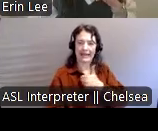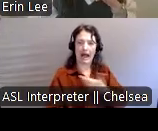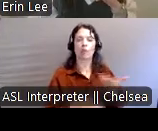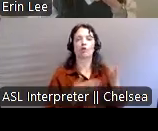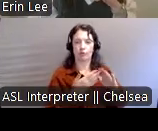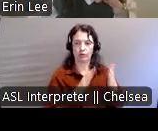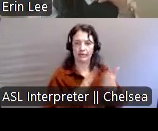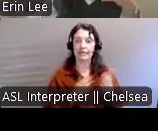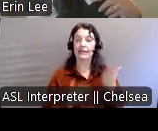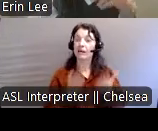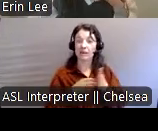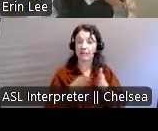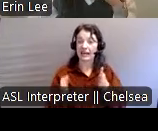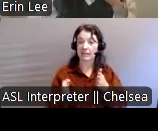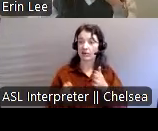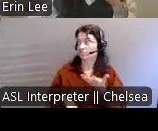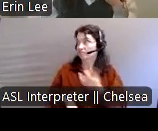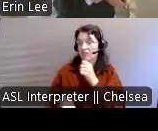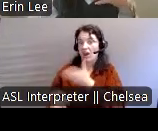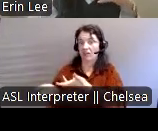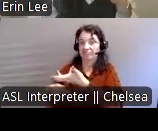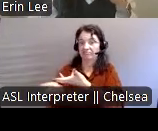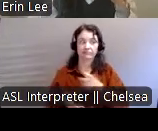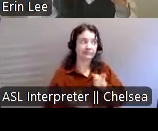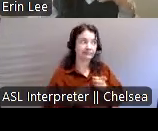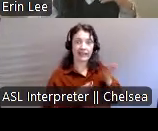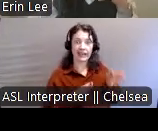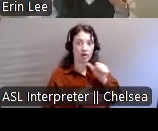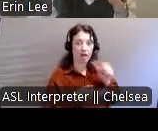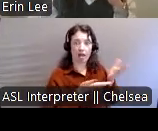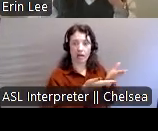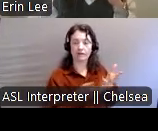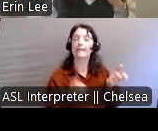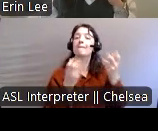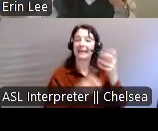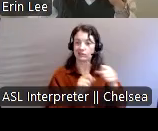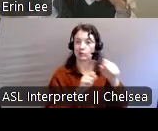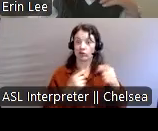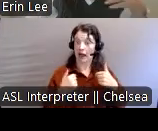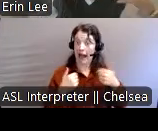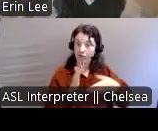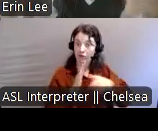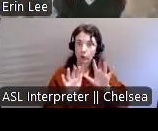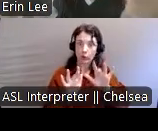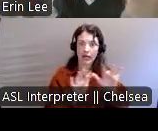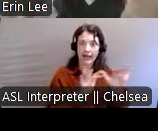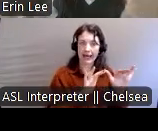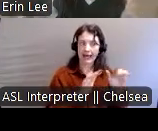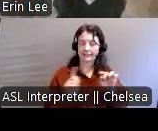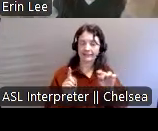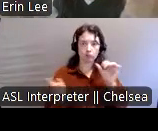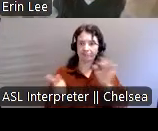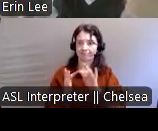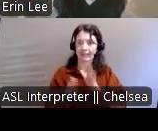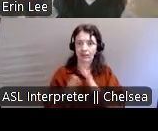neighbor engagement. In many cases that I've reviewed, there has been very limited neighbor engagement. And it's really important to think about